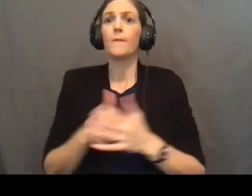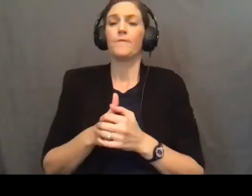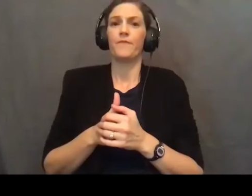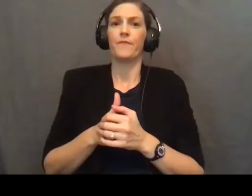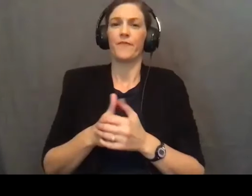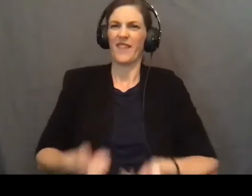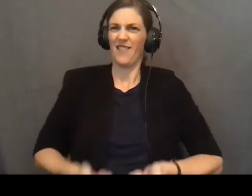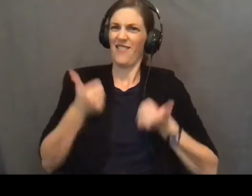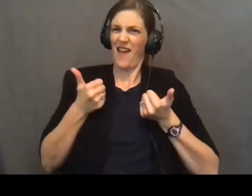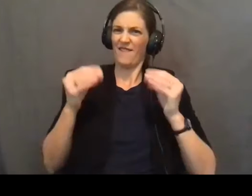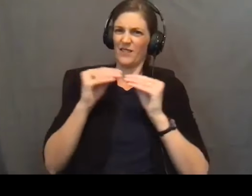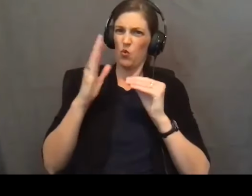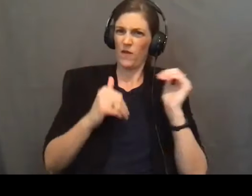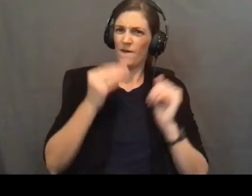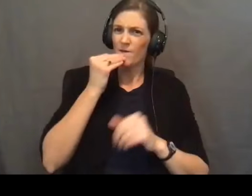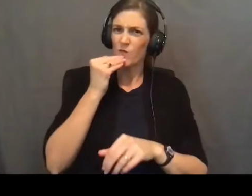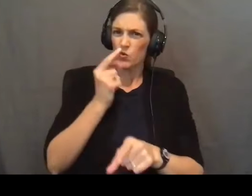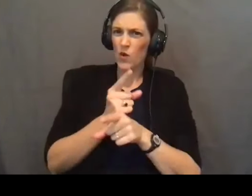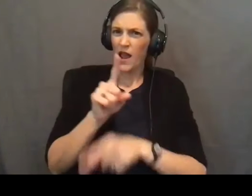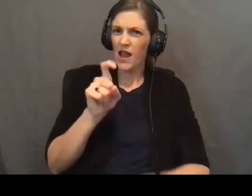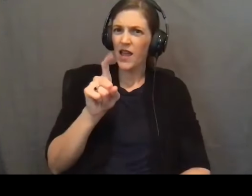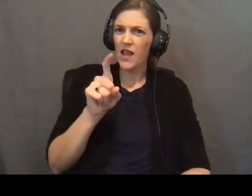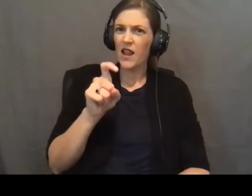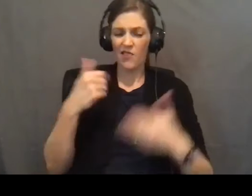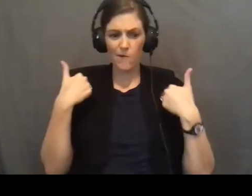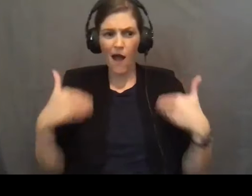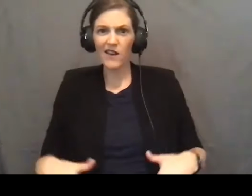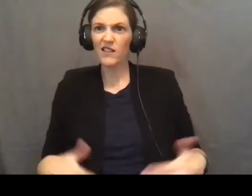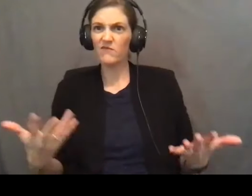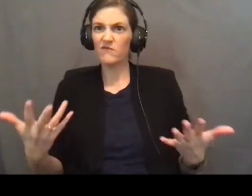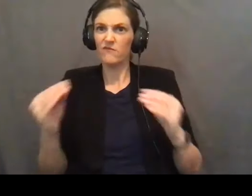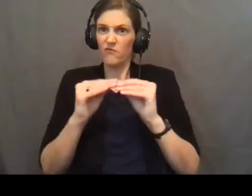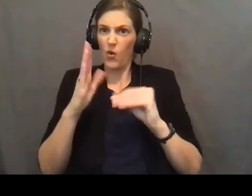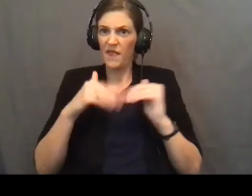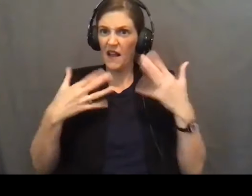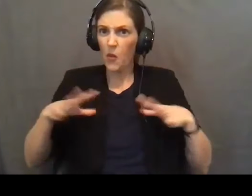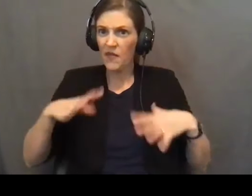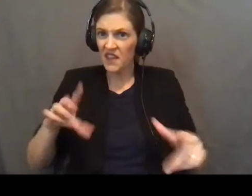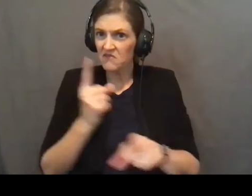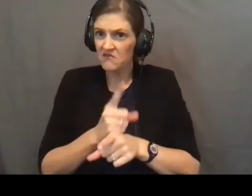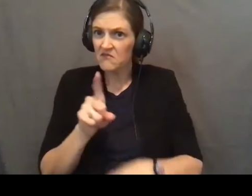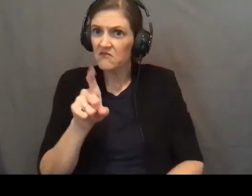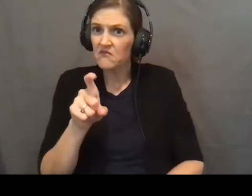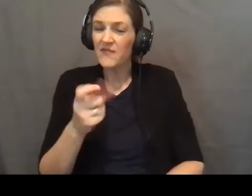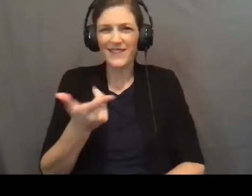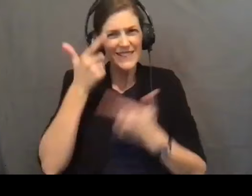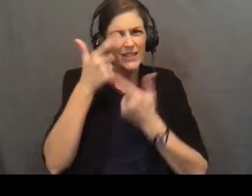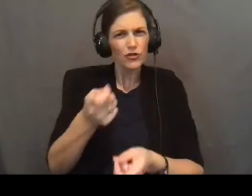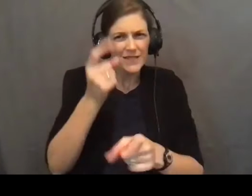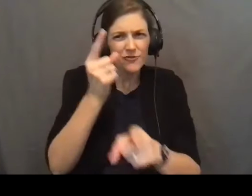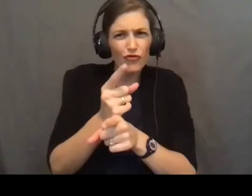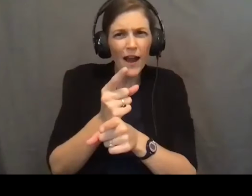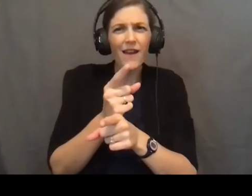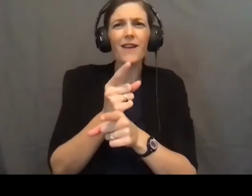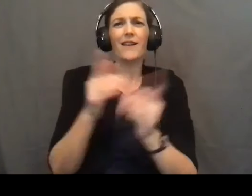more than food and the body more than clothing? Isn't that interesting? And